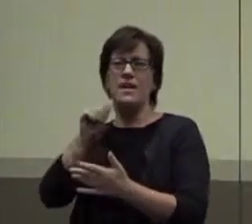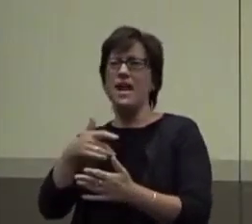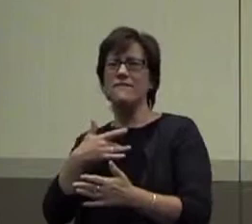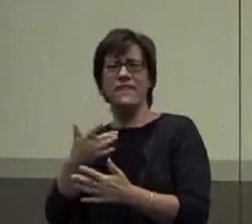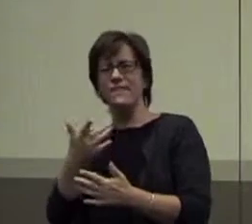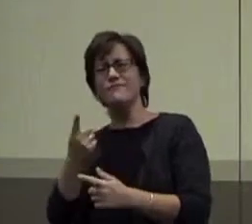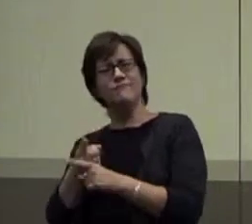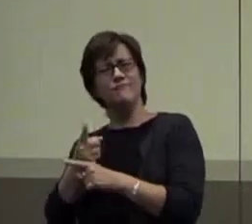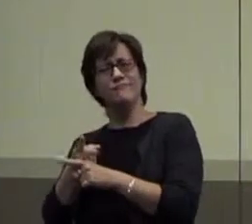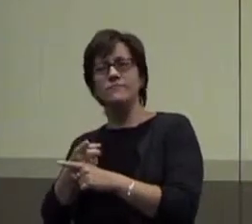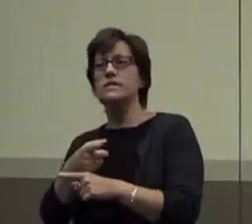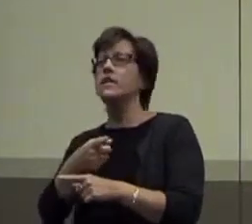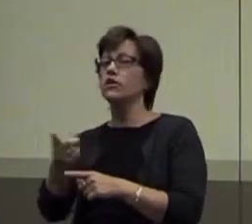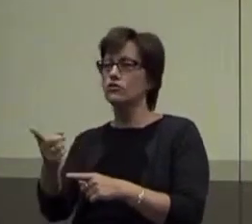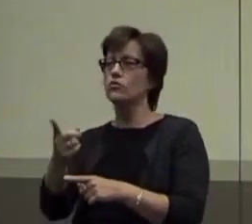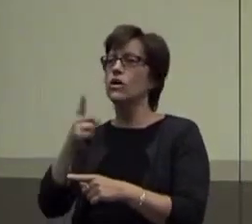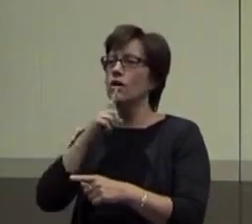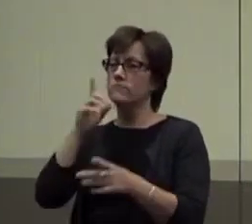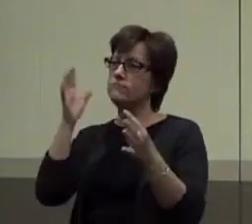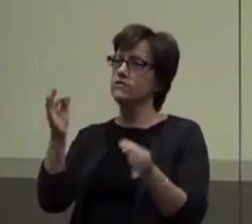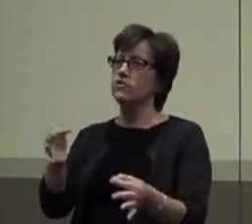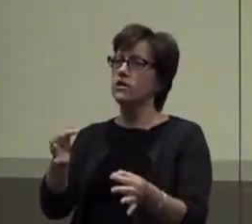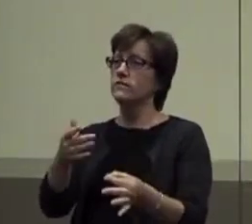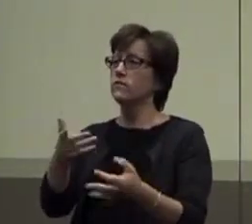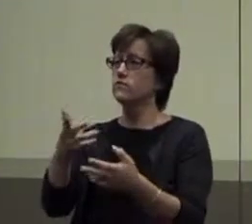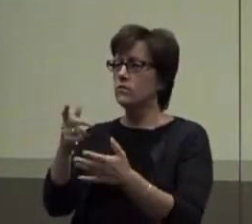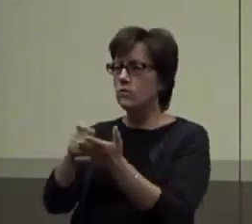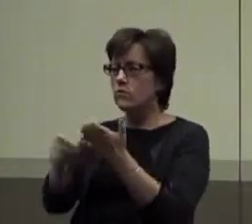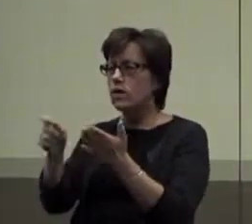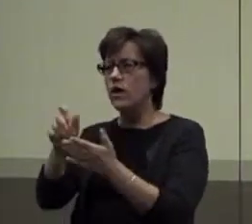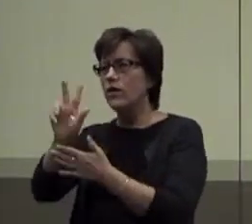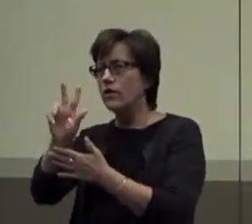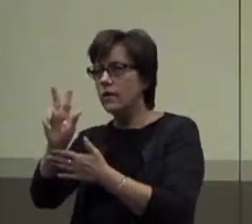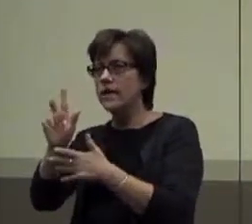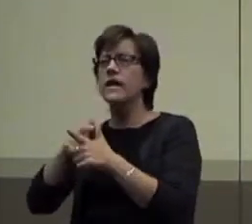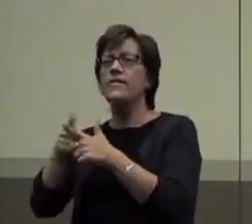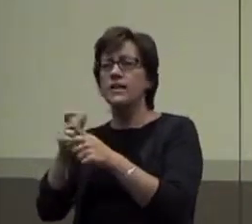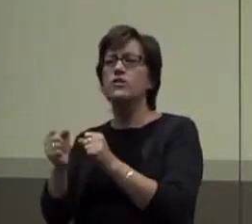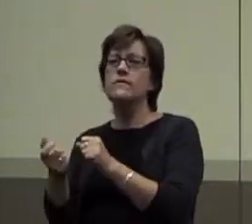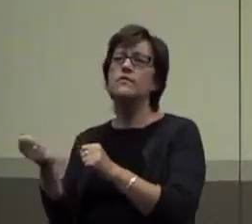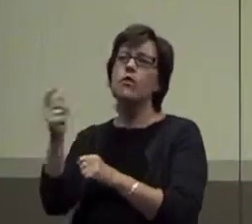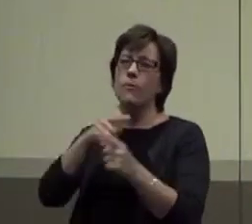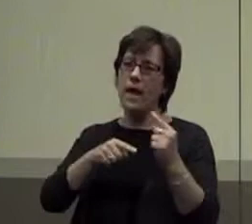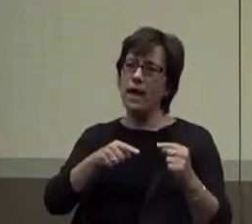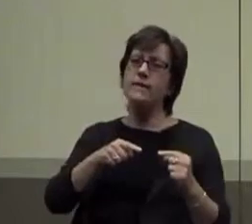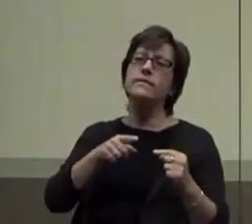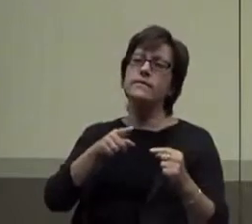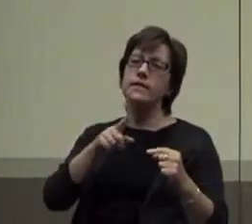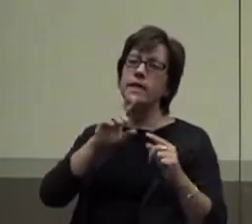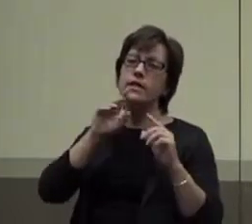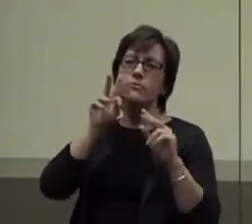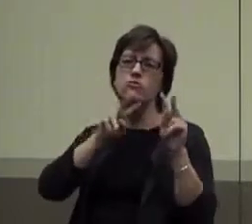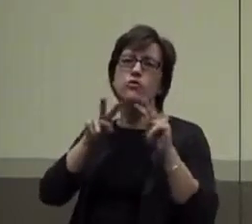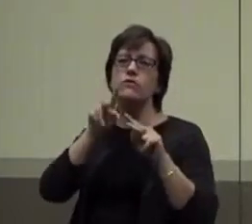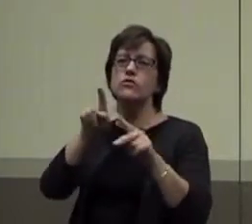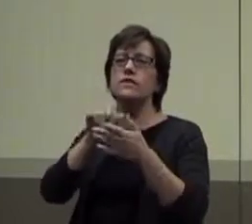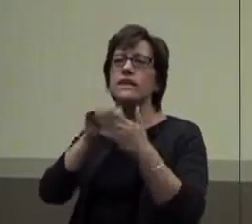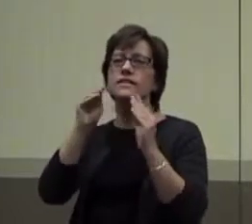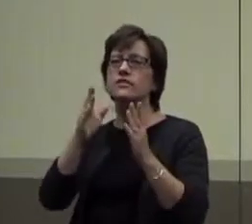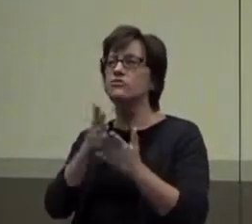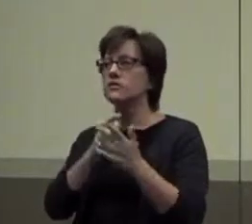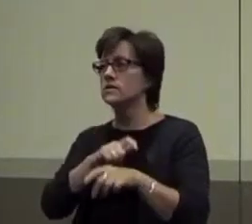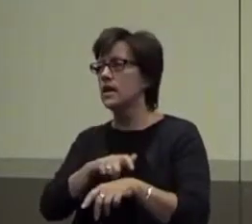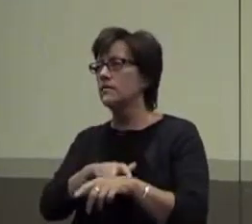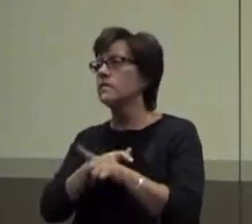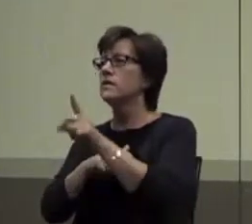you're the judge there. If you mark a 3, then of course make sure you go and observe during that teacher's time. Question? Is that because he